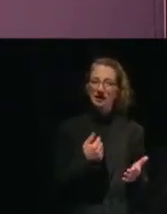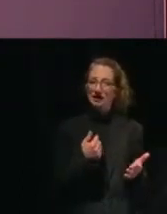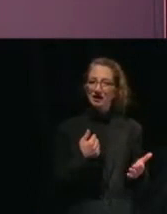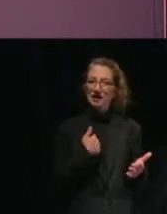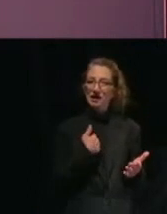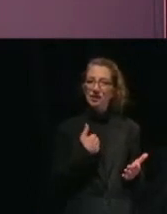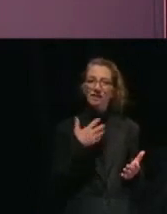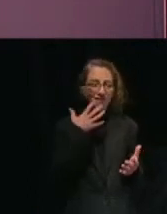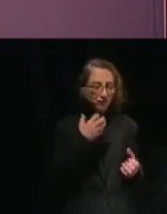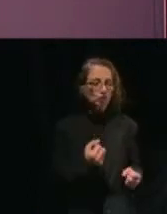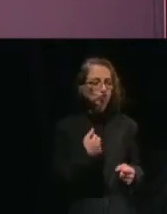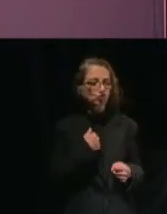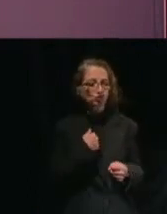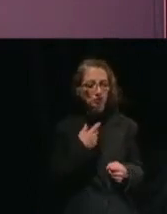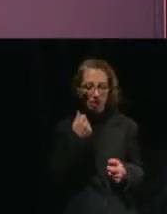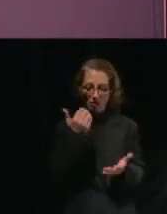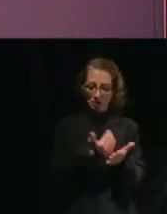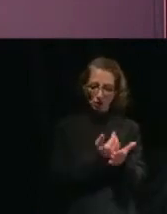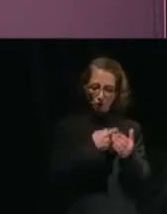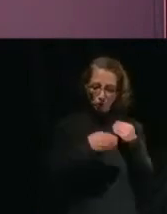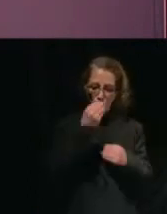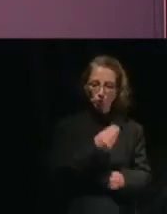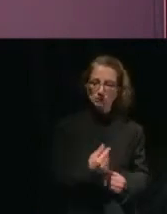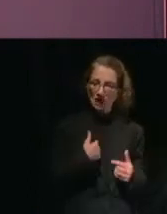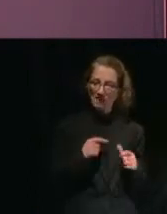we also weren't interested